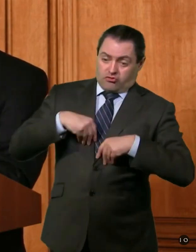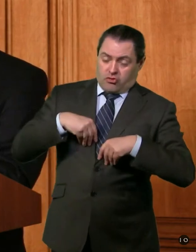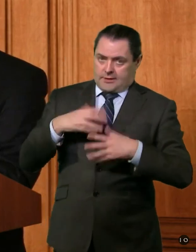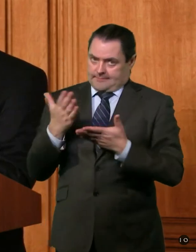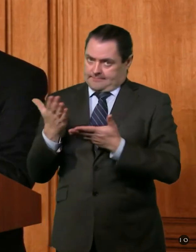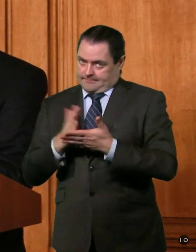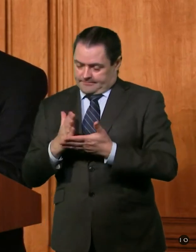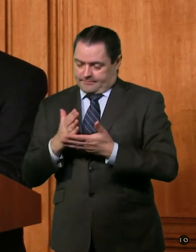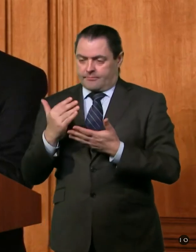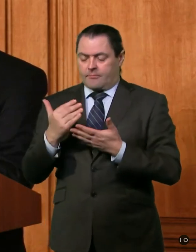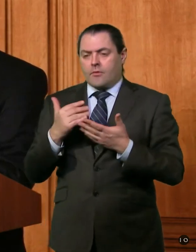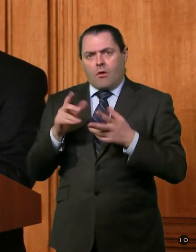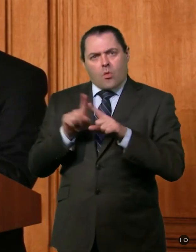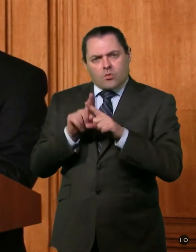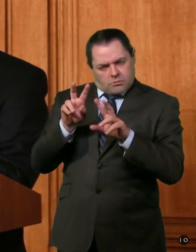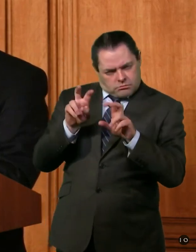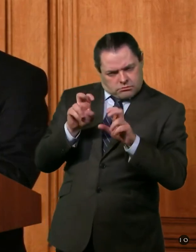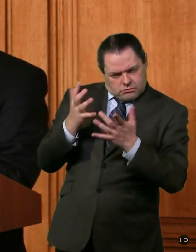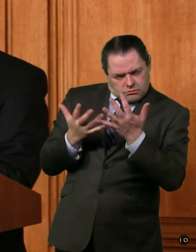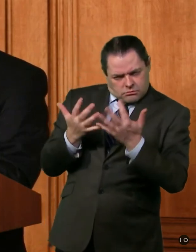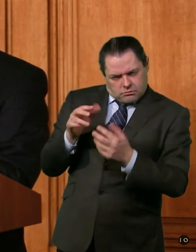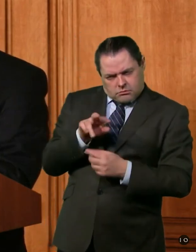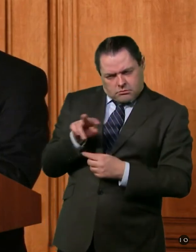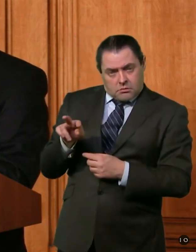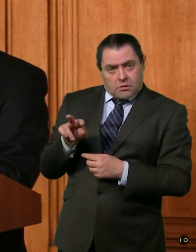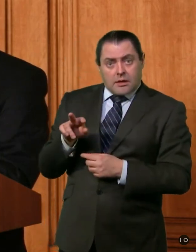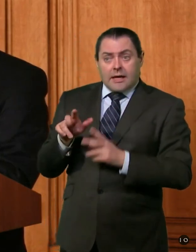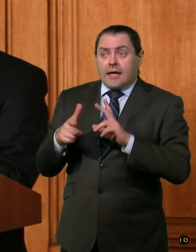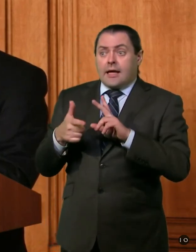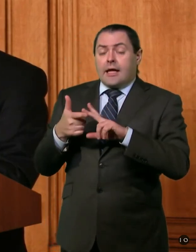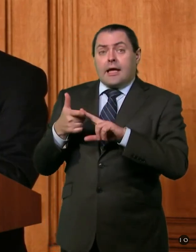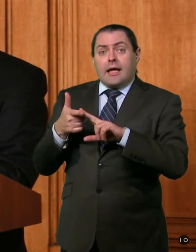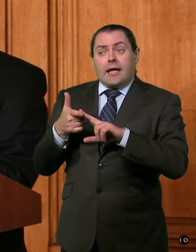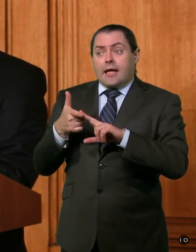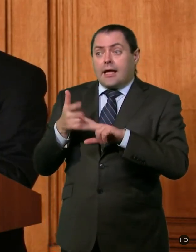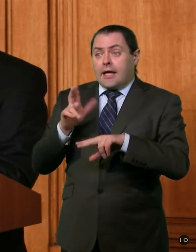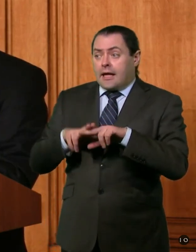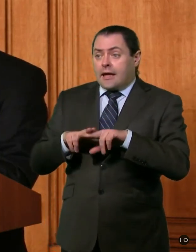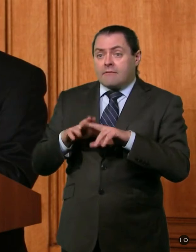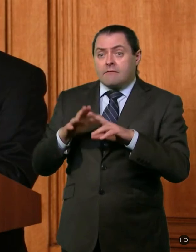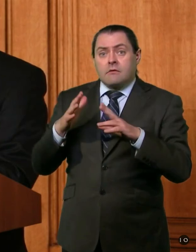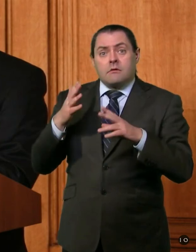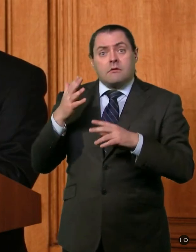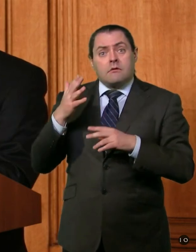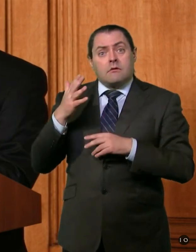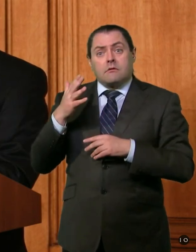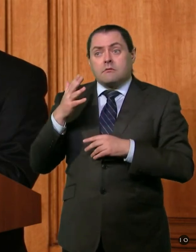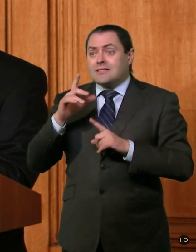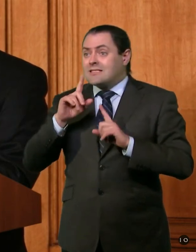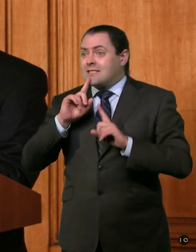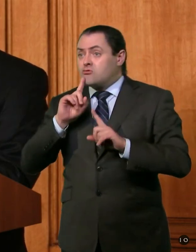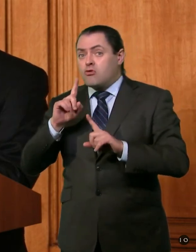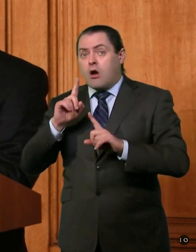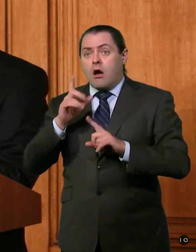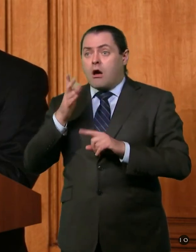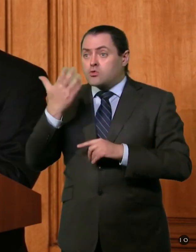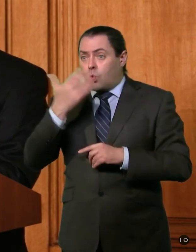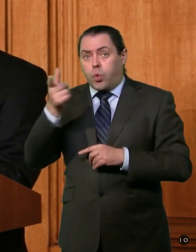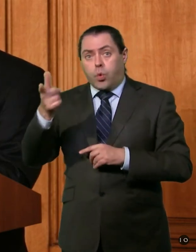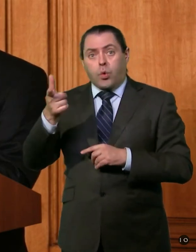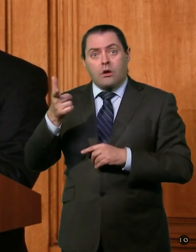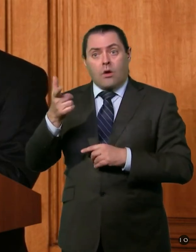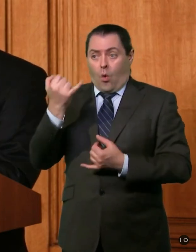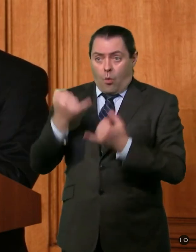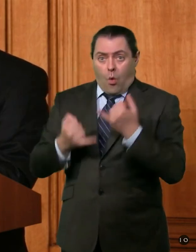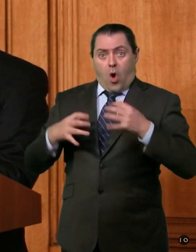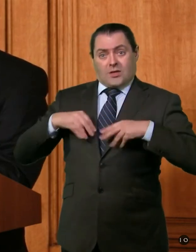markedly increased rate of infection or mortality in teachers? No. But could infected